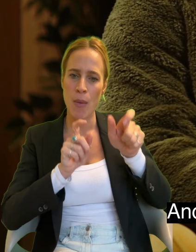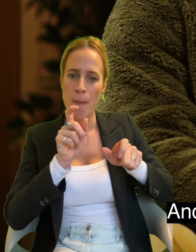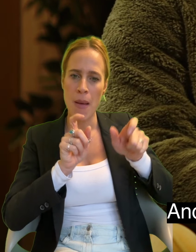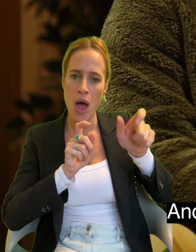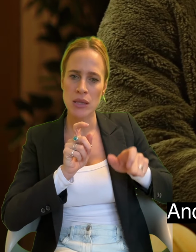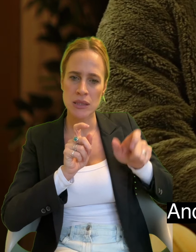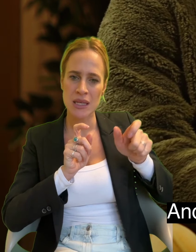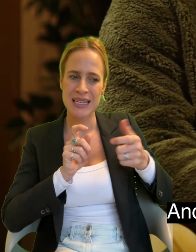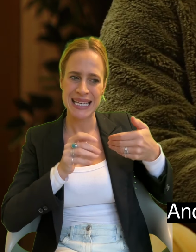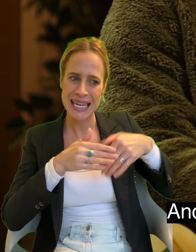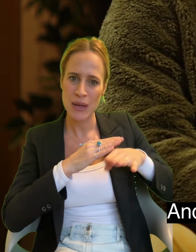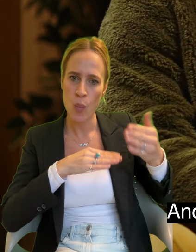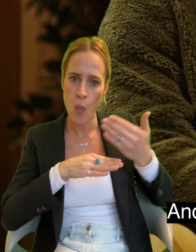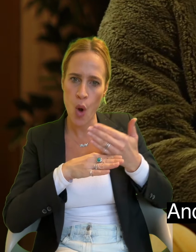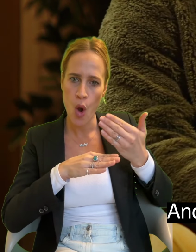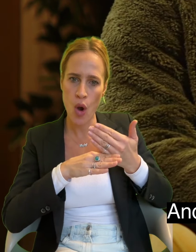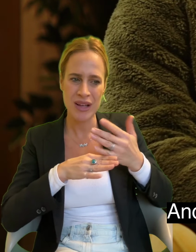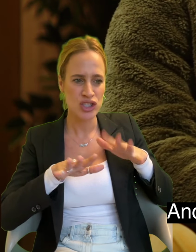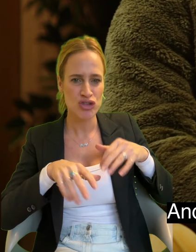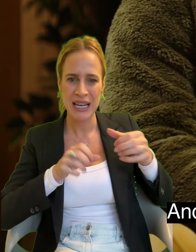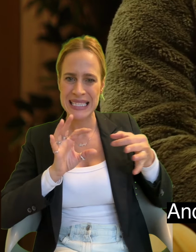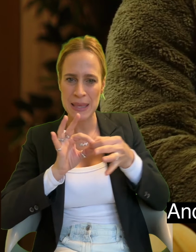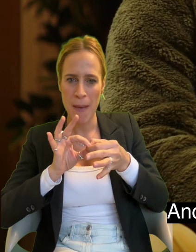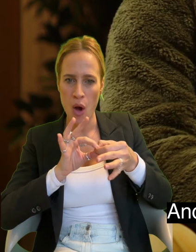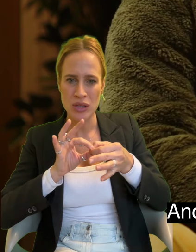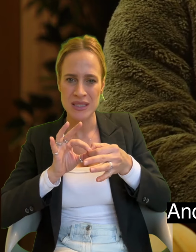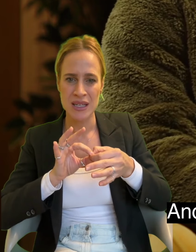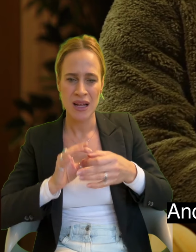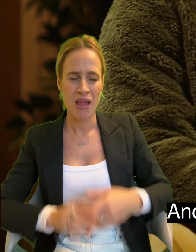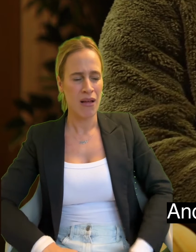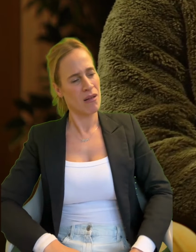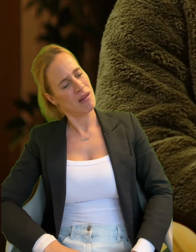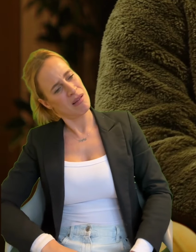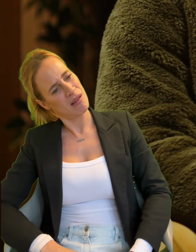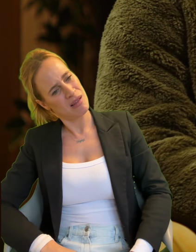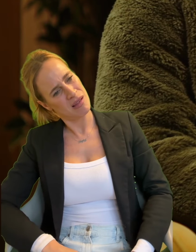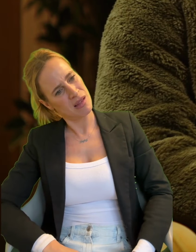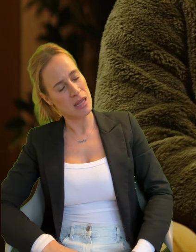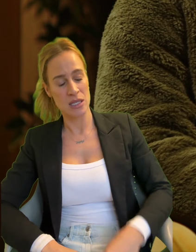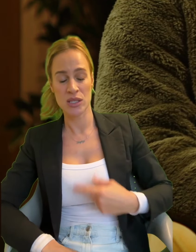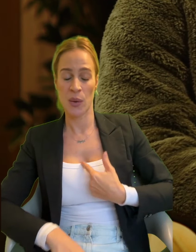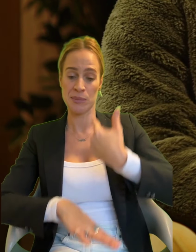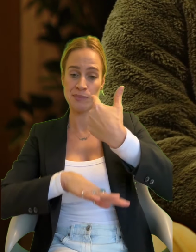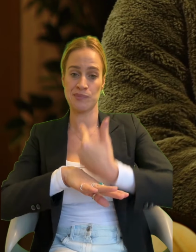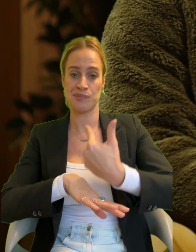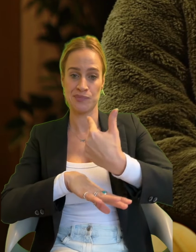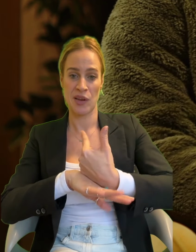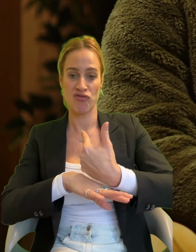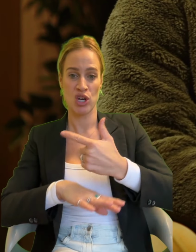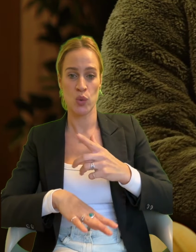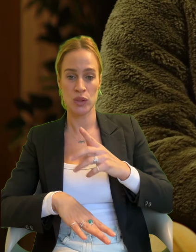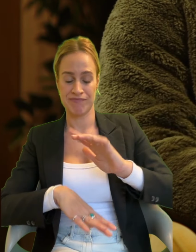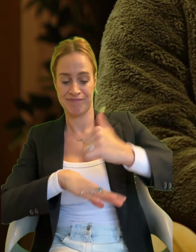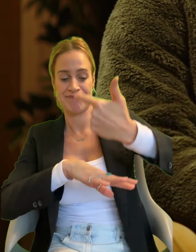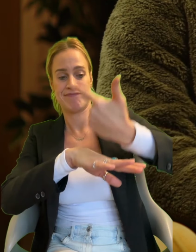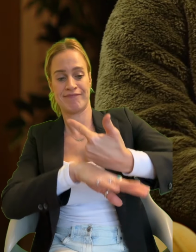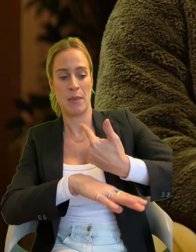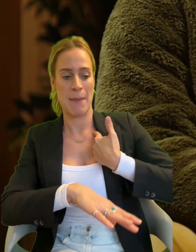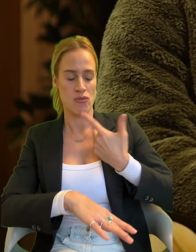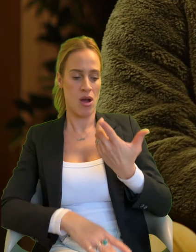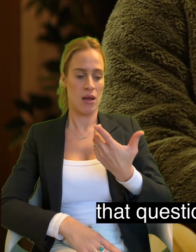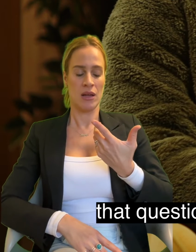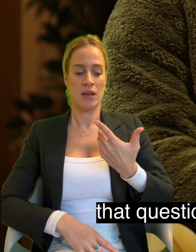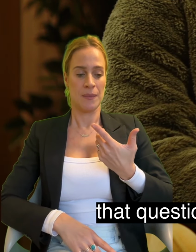And I'm thinking, so I just recorded it in literally one take, and we're in 2024 going into 2025,